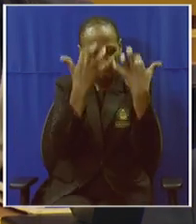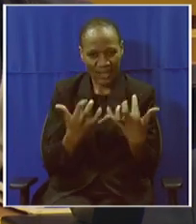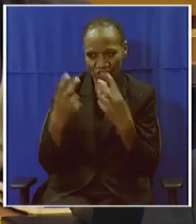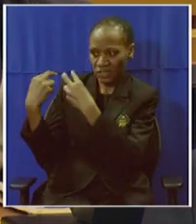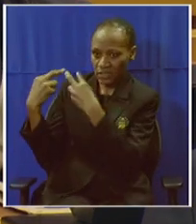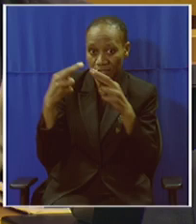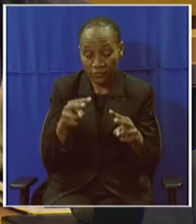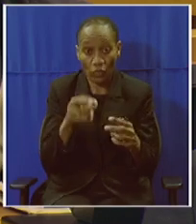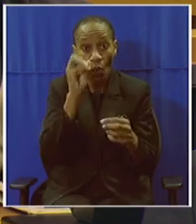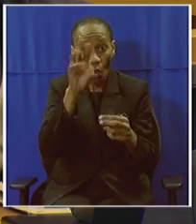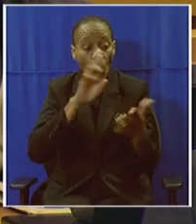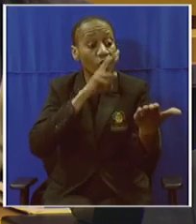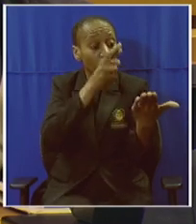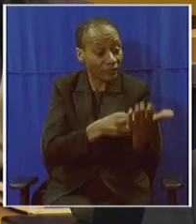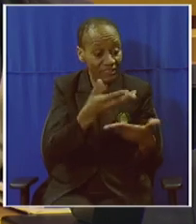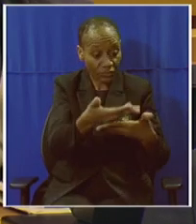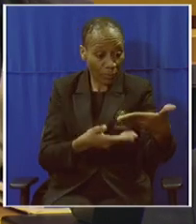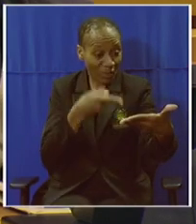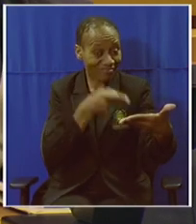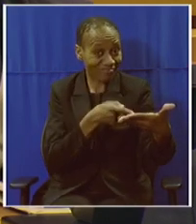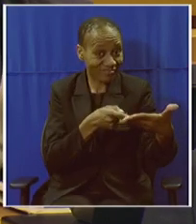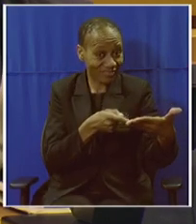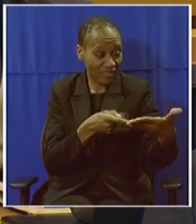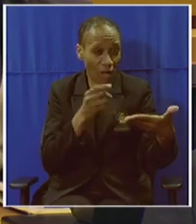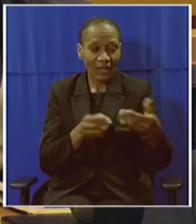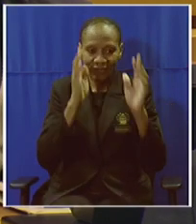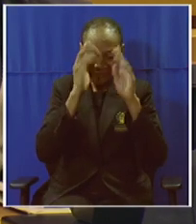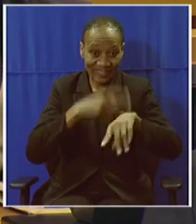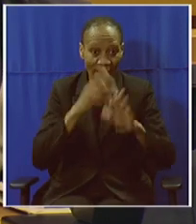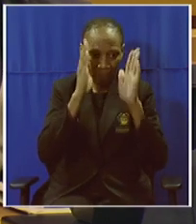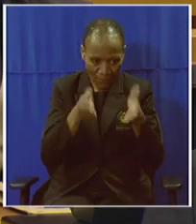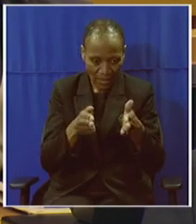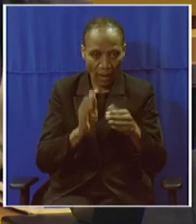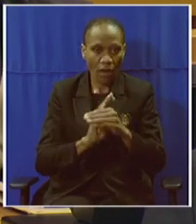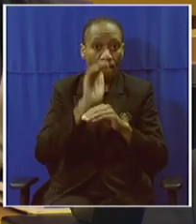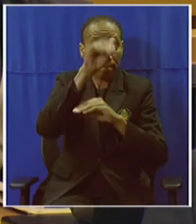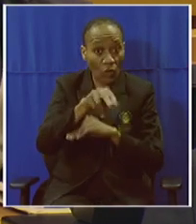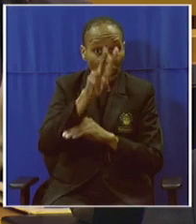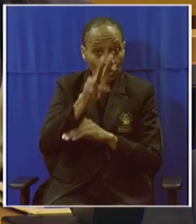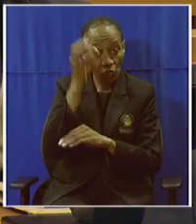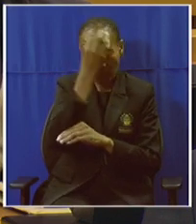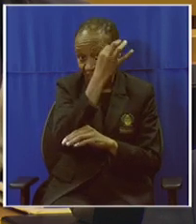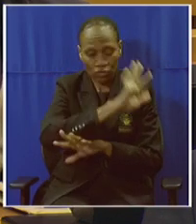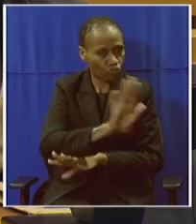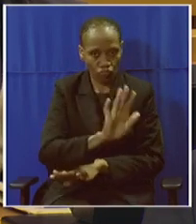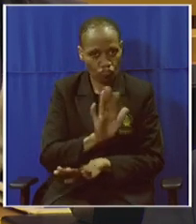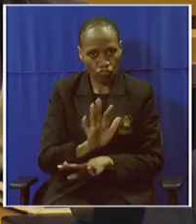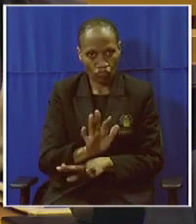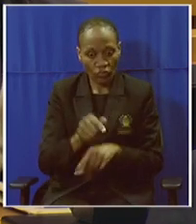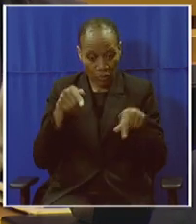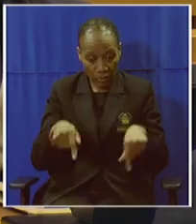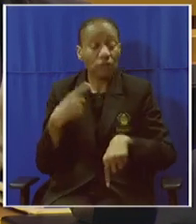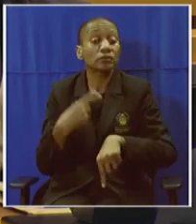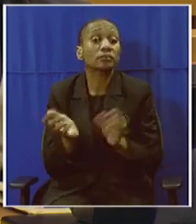and recommendation report to not more than 2 minutes for the remainder of this annual